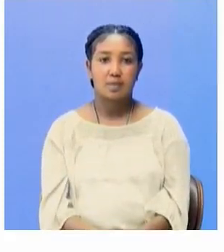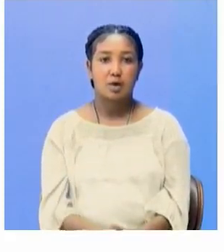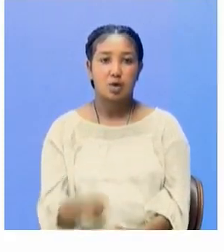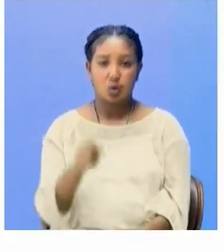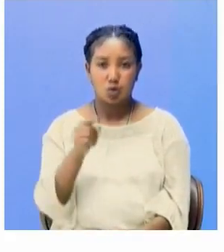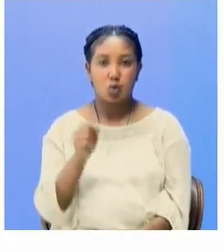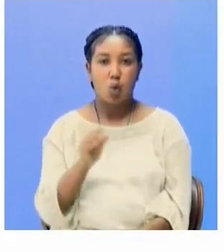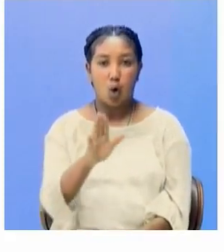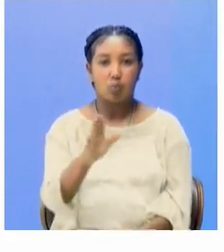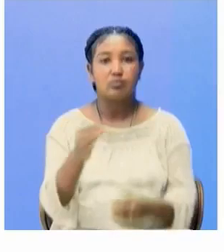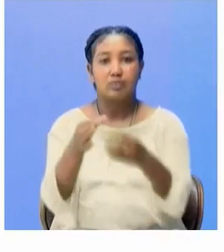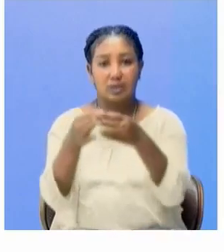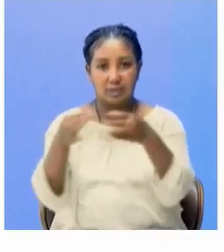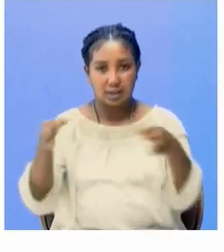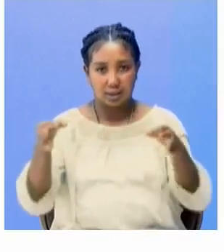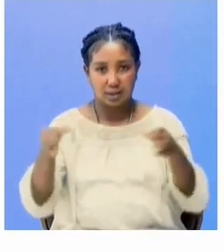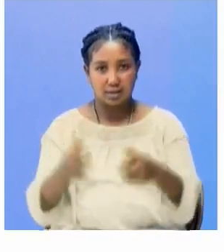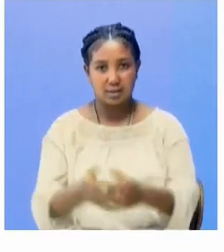own sentence